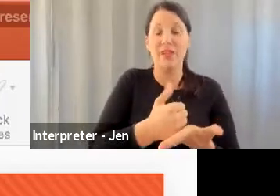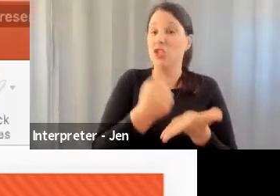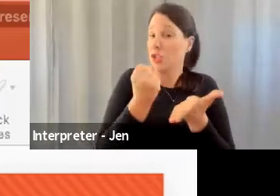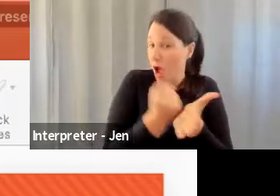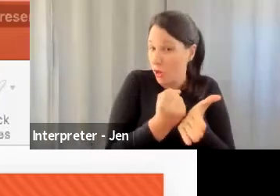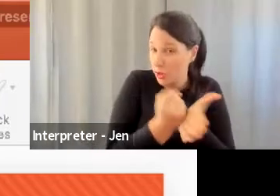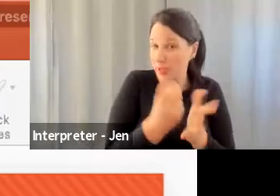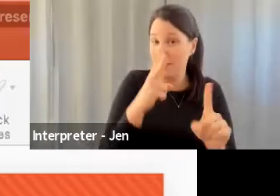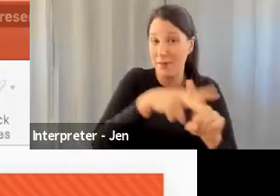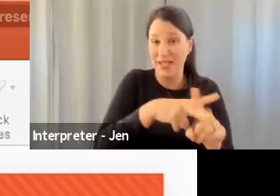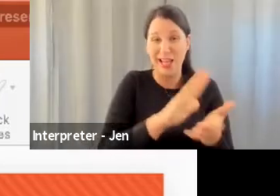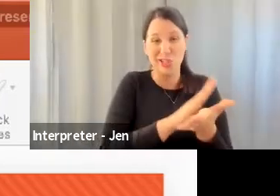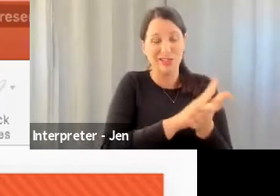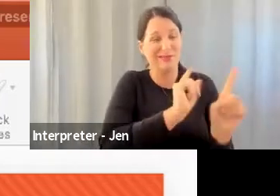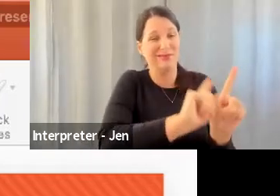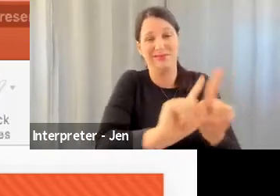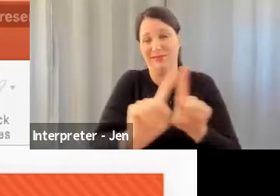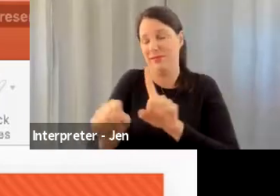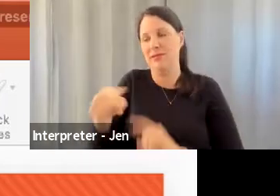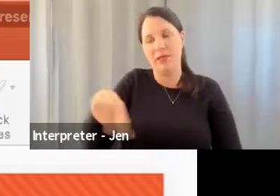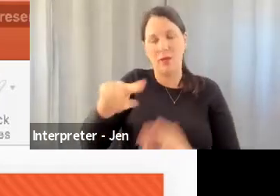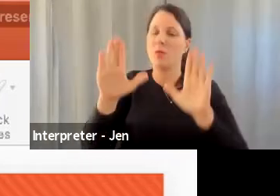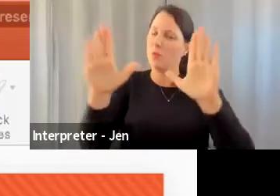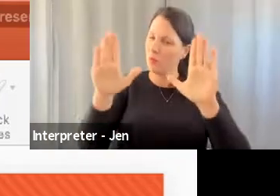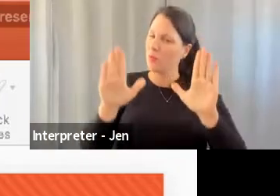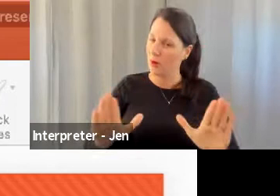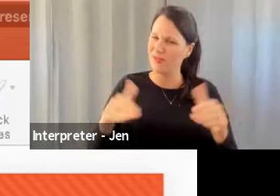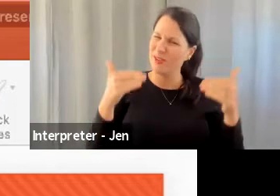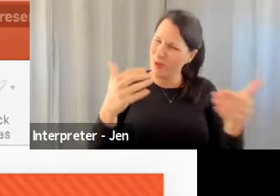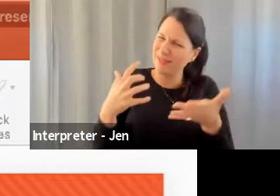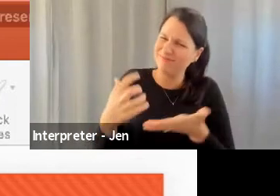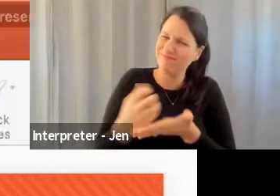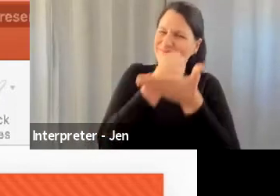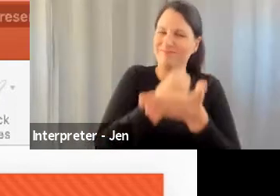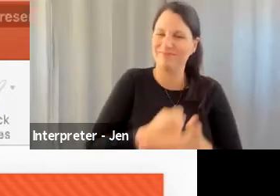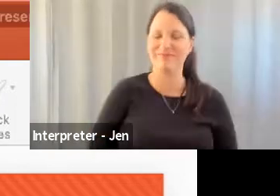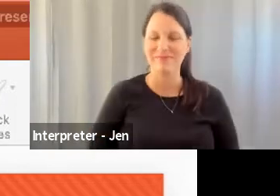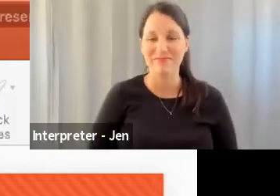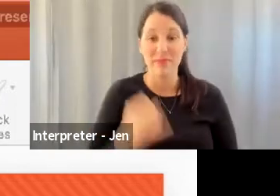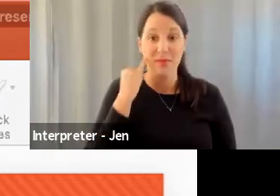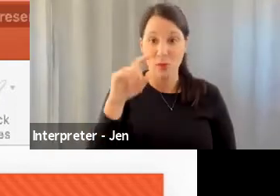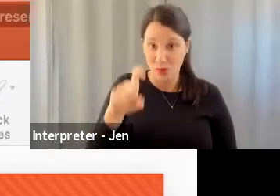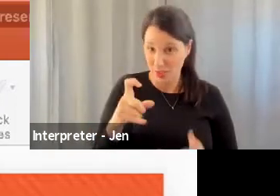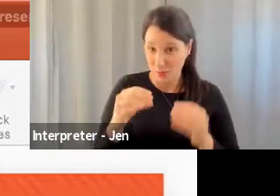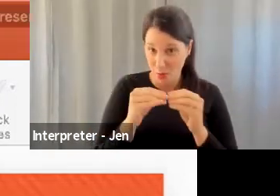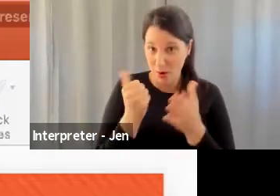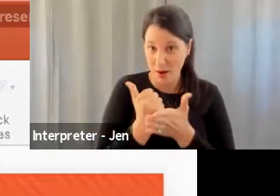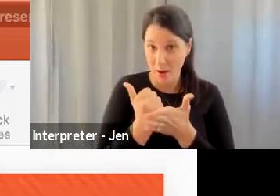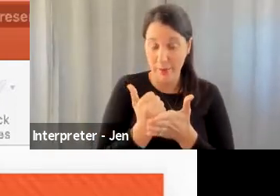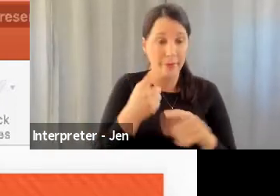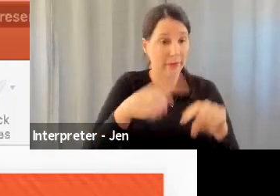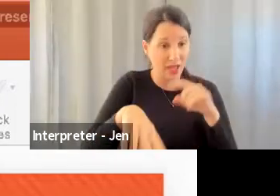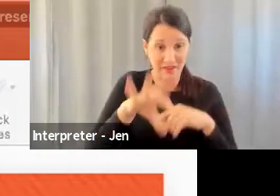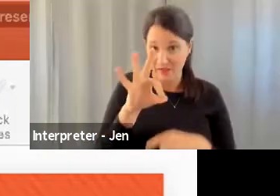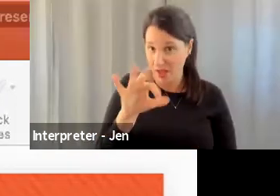please take advantage of them. If you need further assistance or you can't find that Zoom link, you can call this number below, and